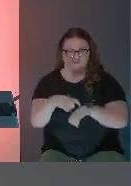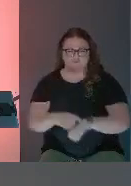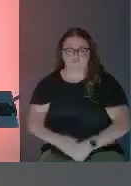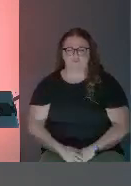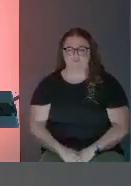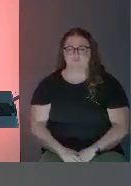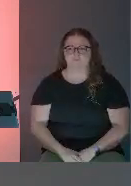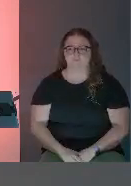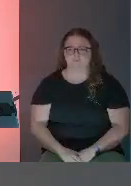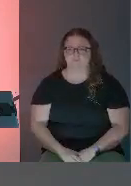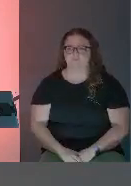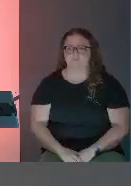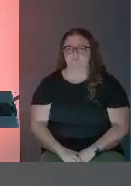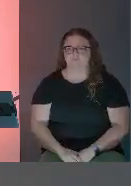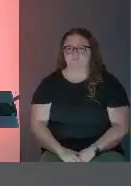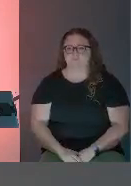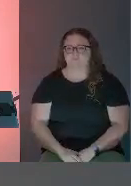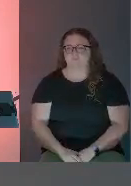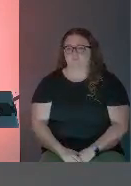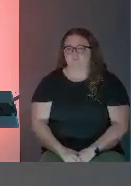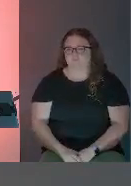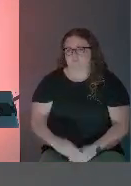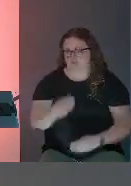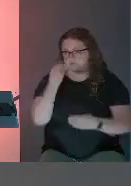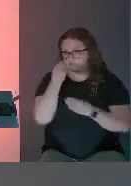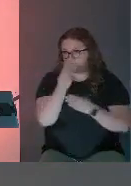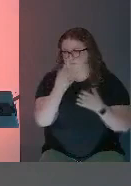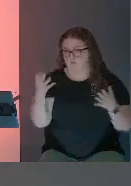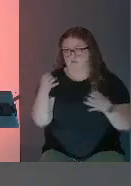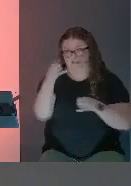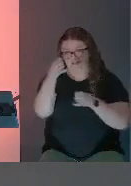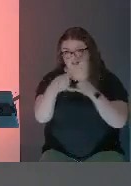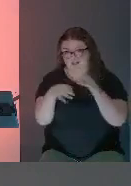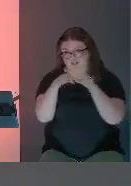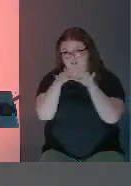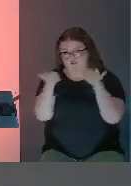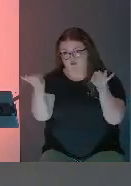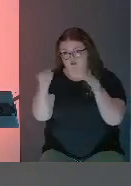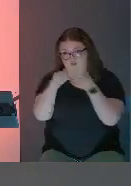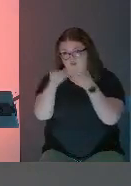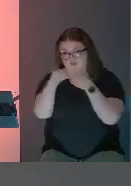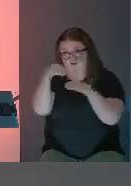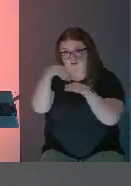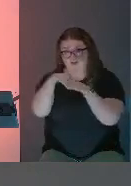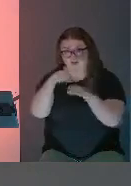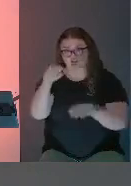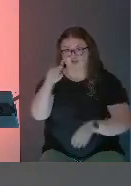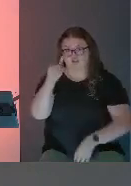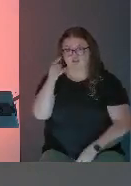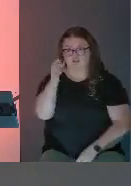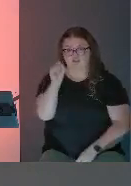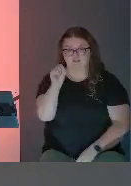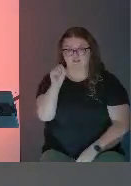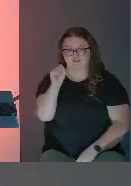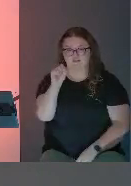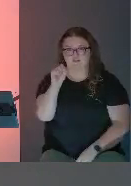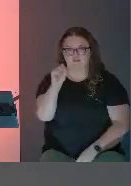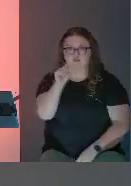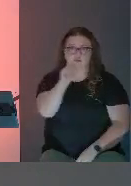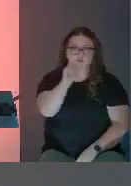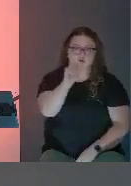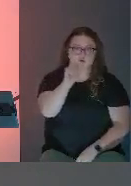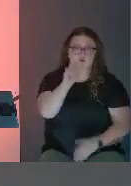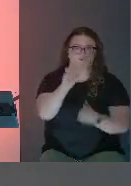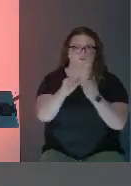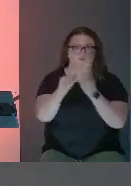book. And by the way, the last verse in the Book of Judges, which is Judges 21 and verse 24, you